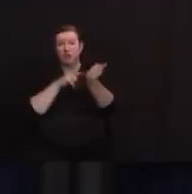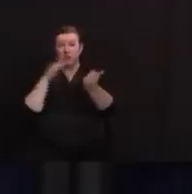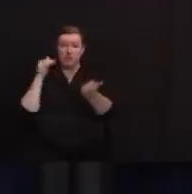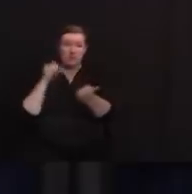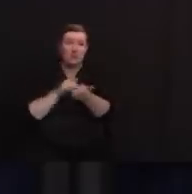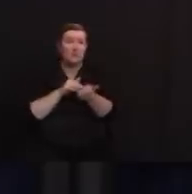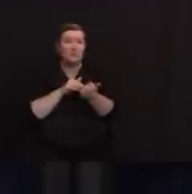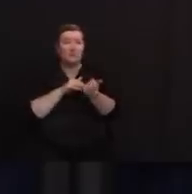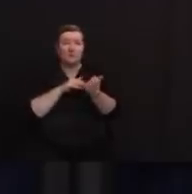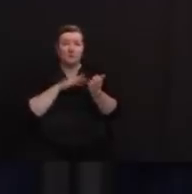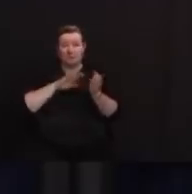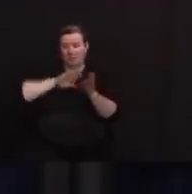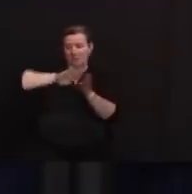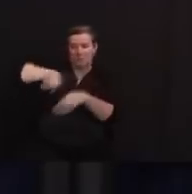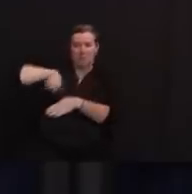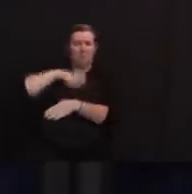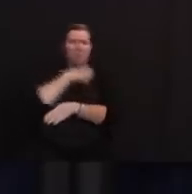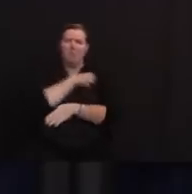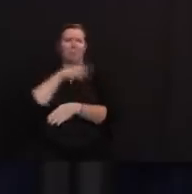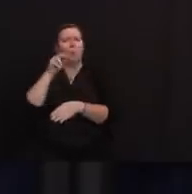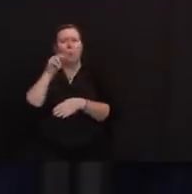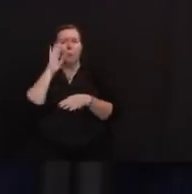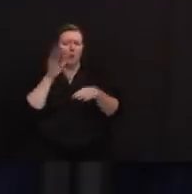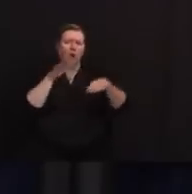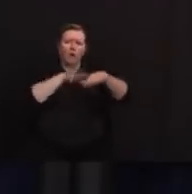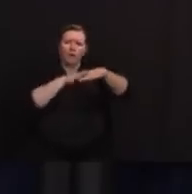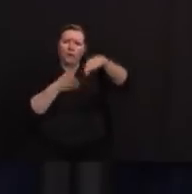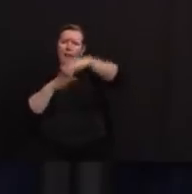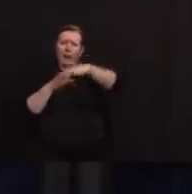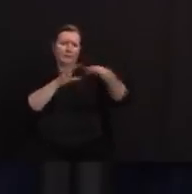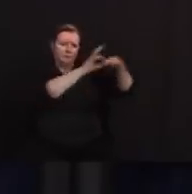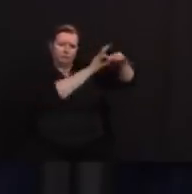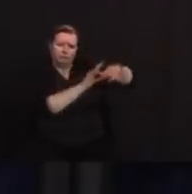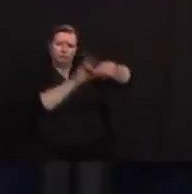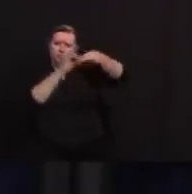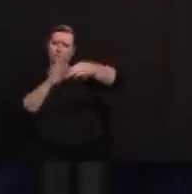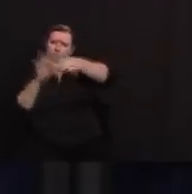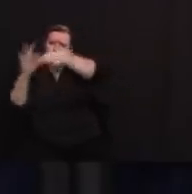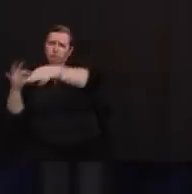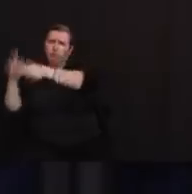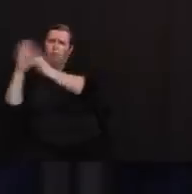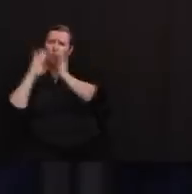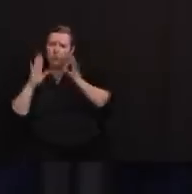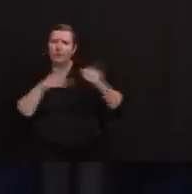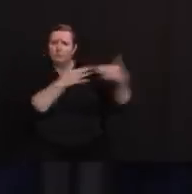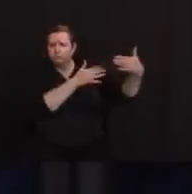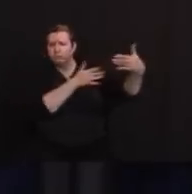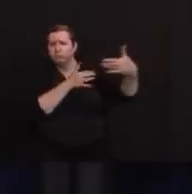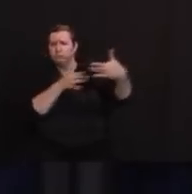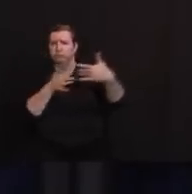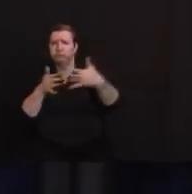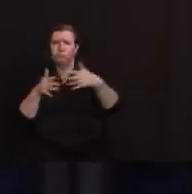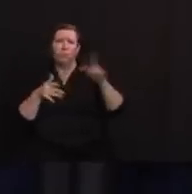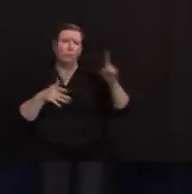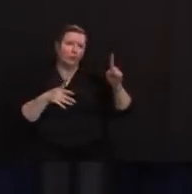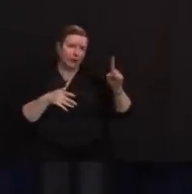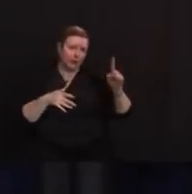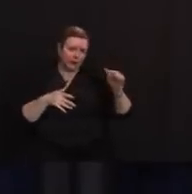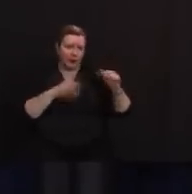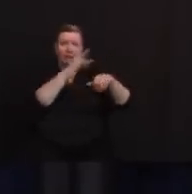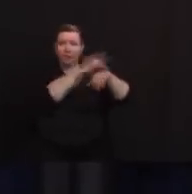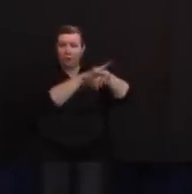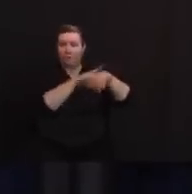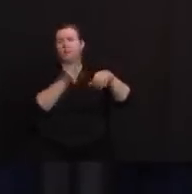The movement between phases will be very fluid. One phase will overlap with another. We will not wait for all individuals in